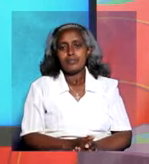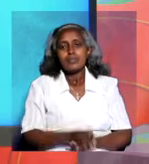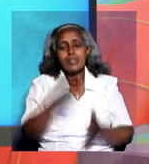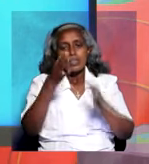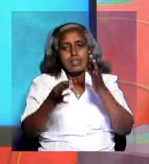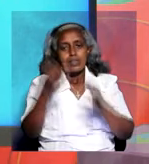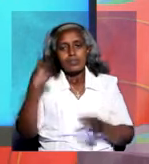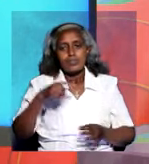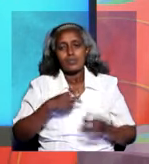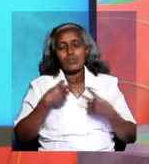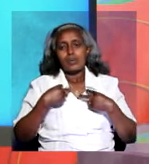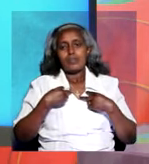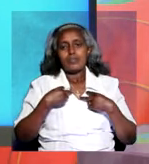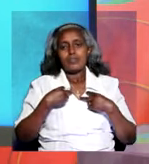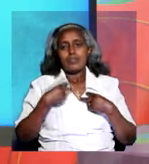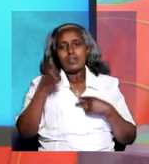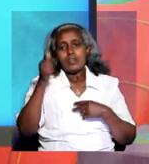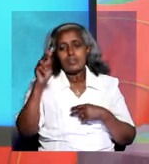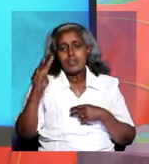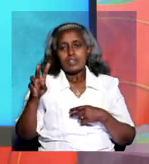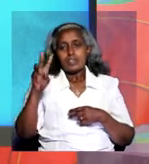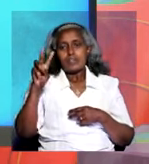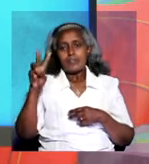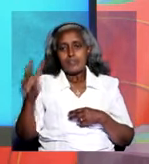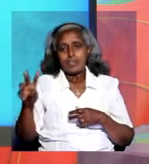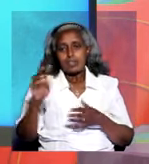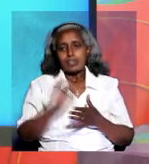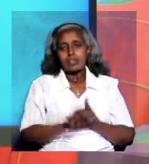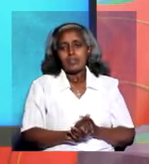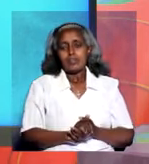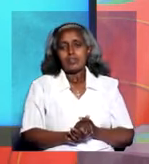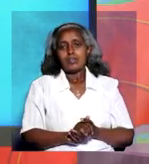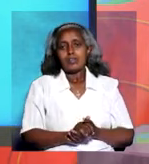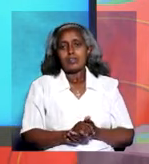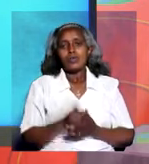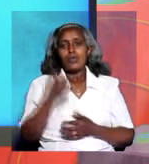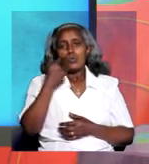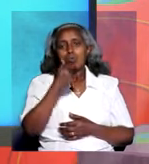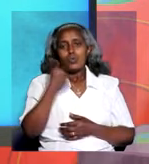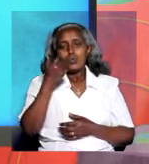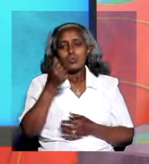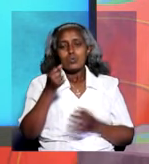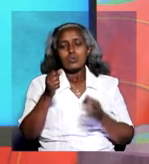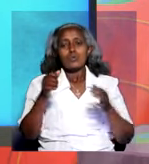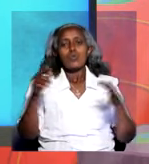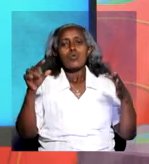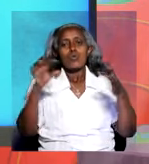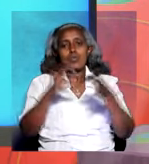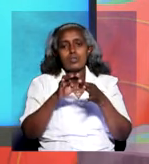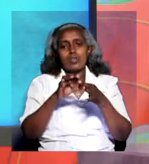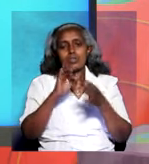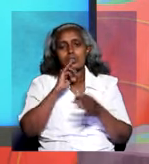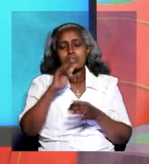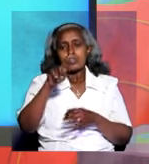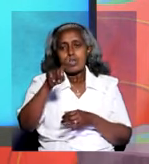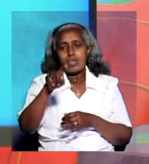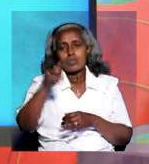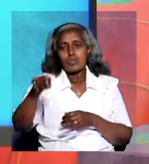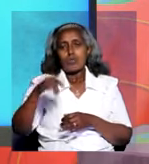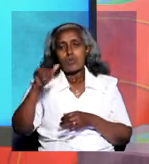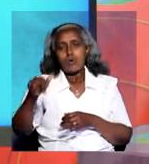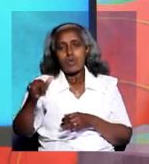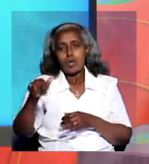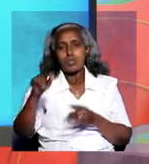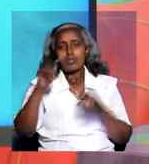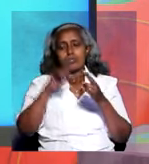If we have a vector v whose coordinate is x, y,